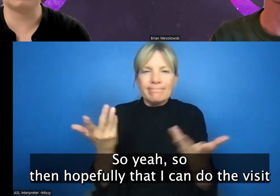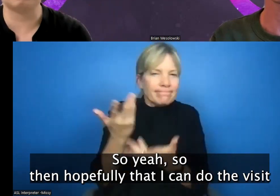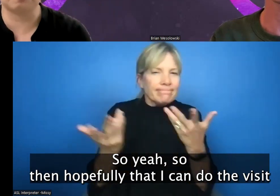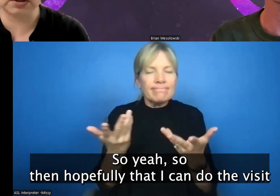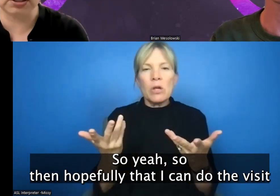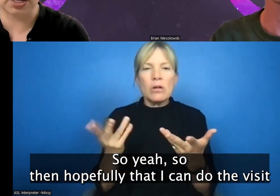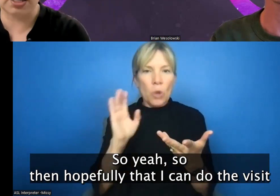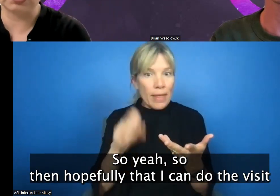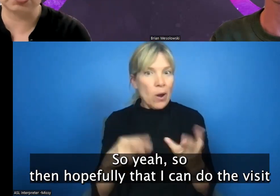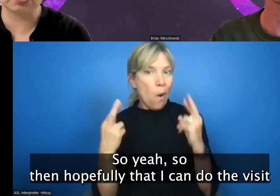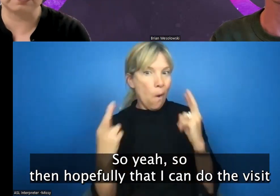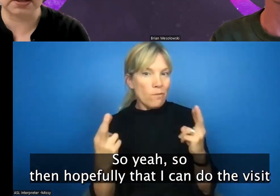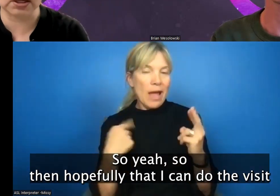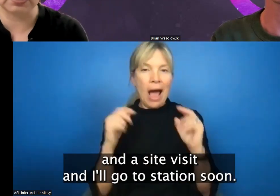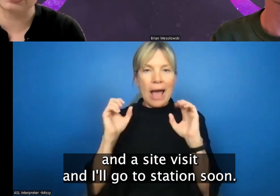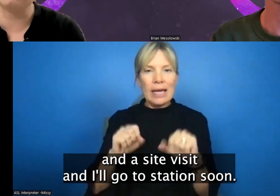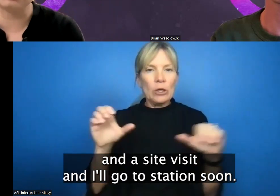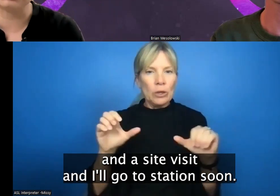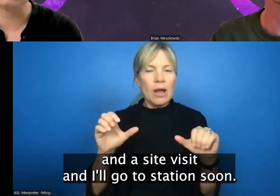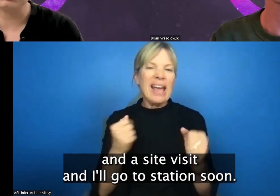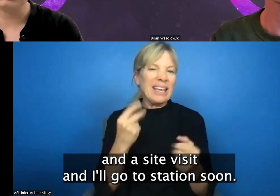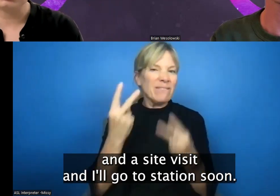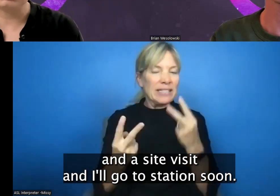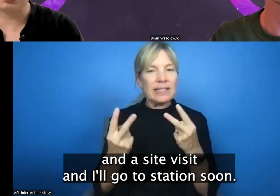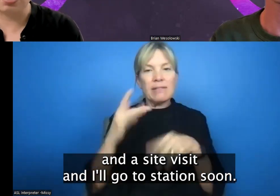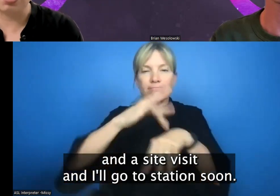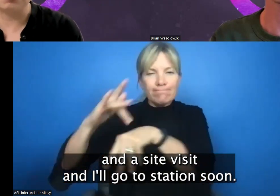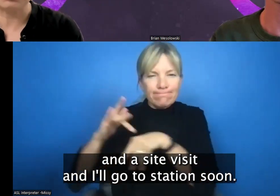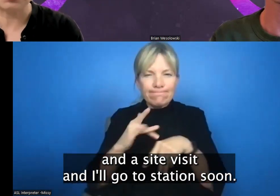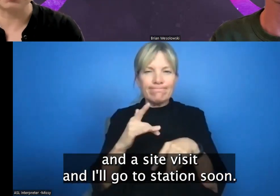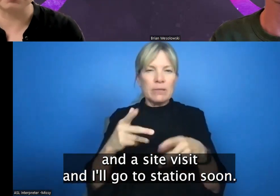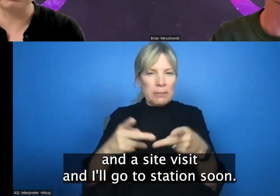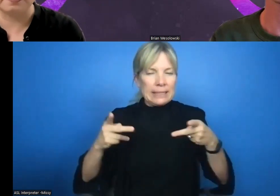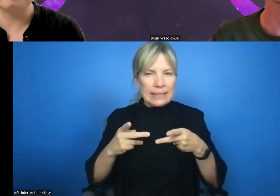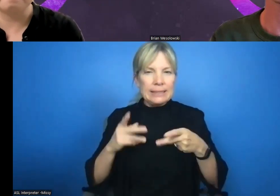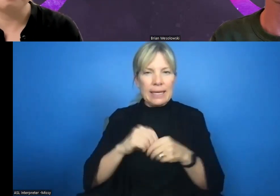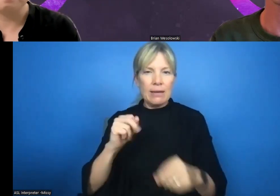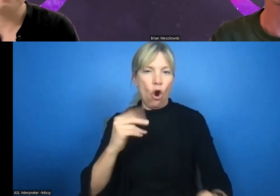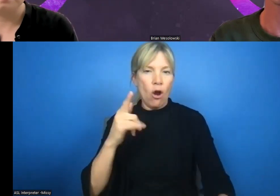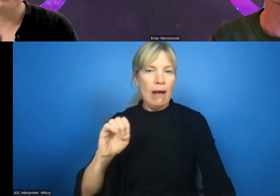then hopefully that I can do the visit and site visit an Argyle station soon.